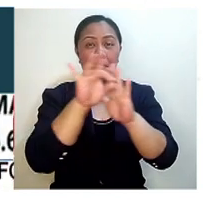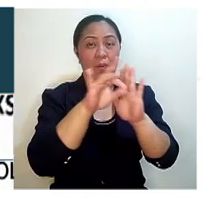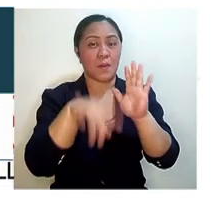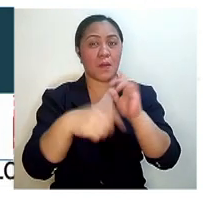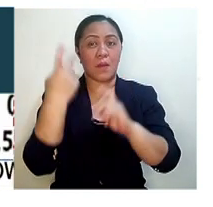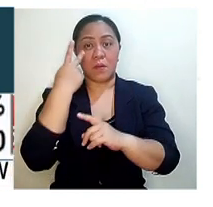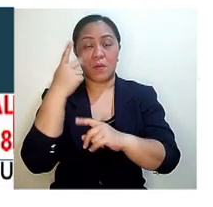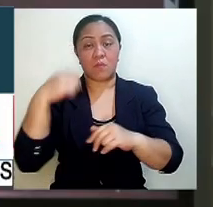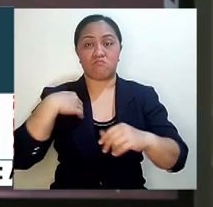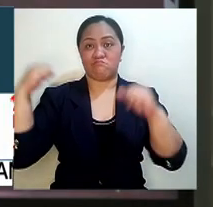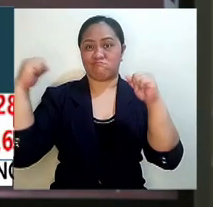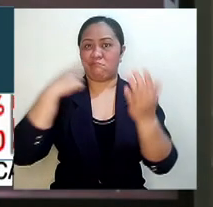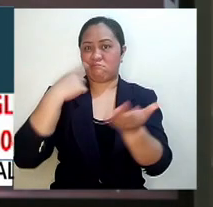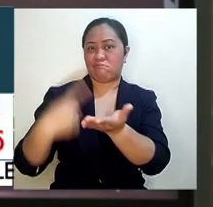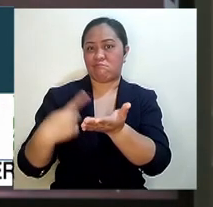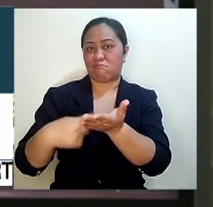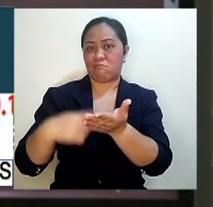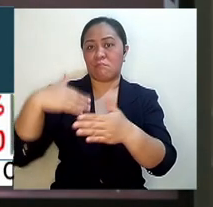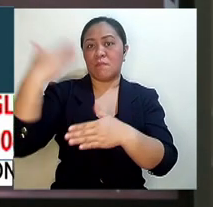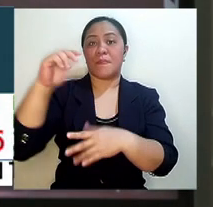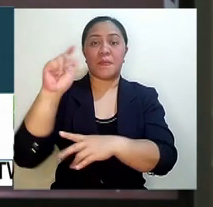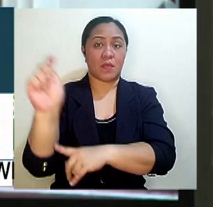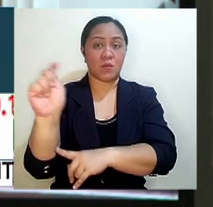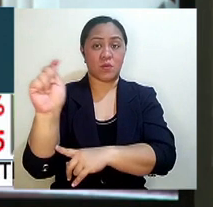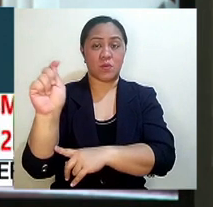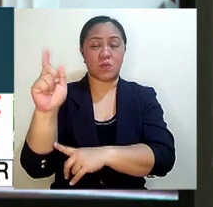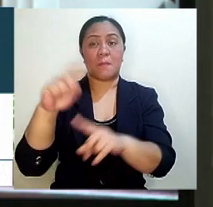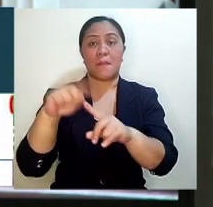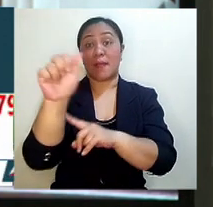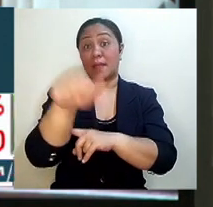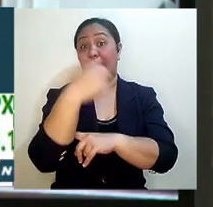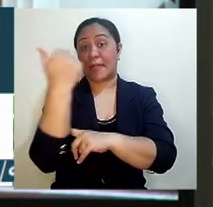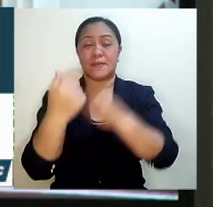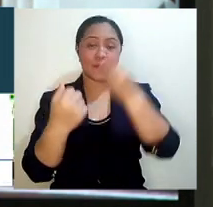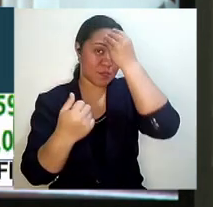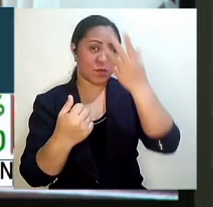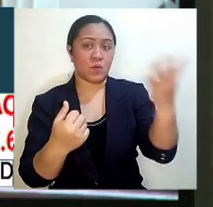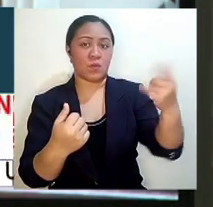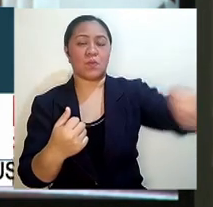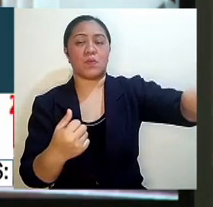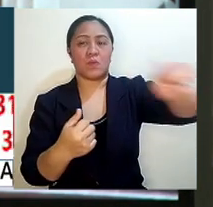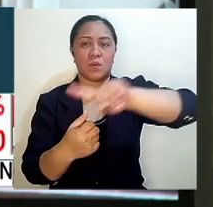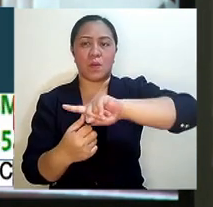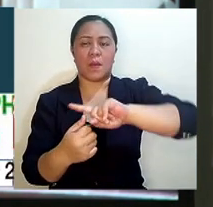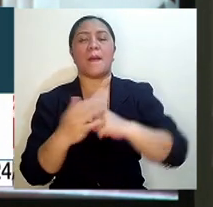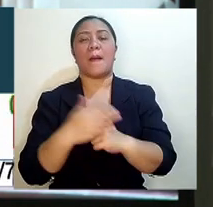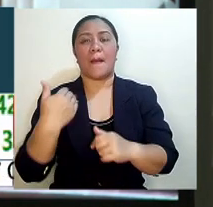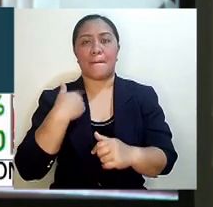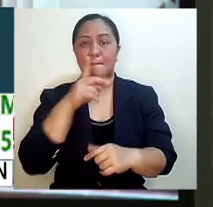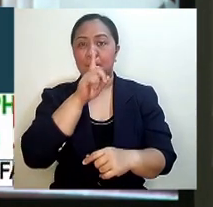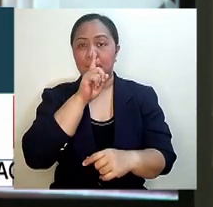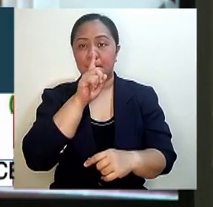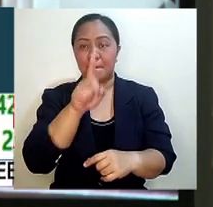set for Tuesday, one of the sources said. The other source said that justice has decided to suspend the proceedings as a precautionary measure for